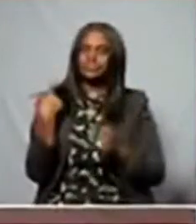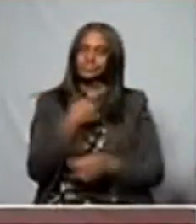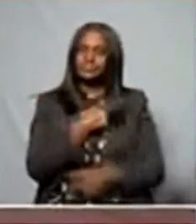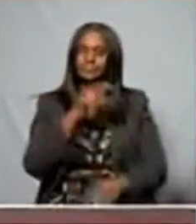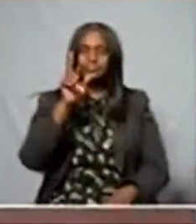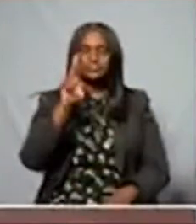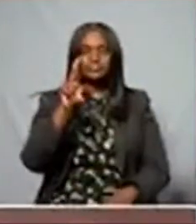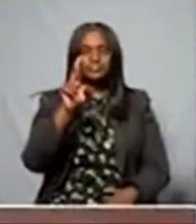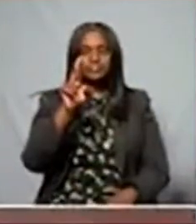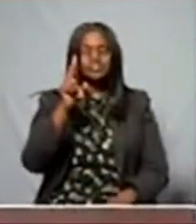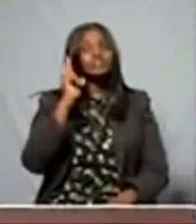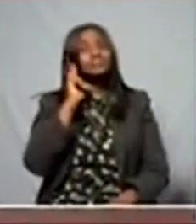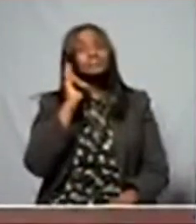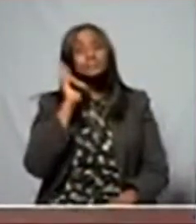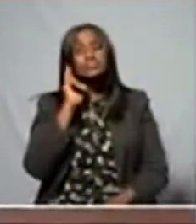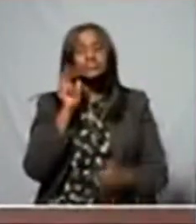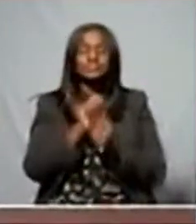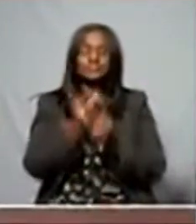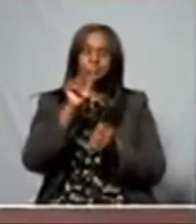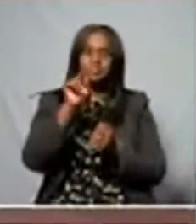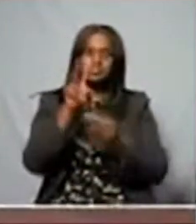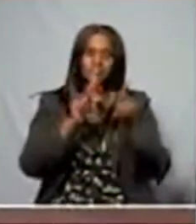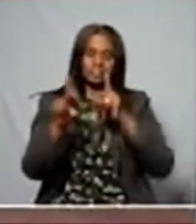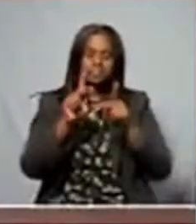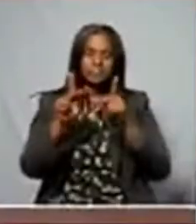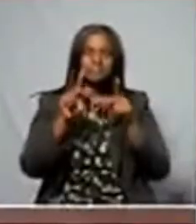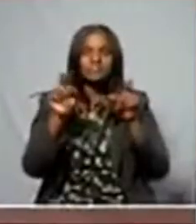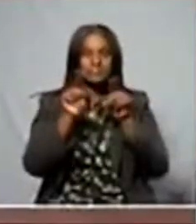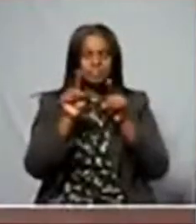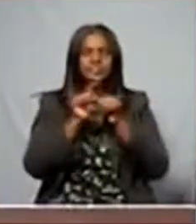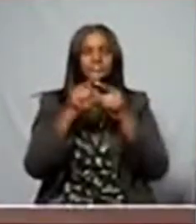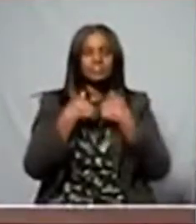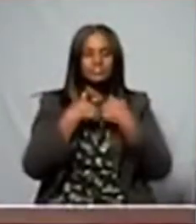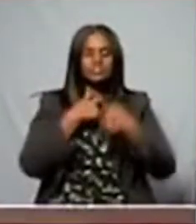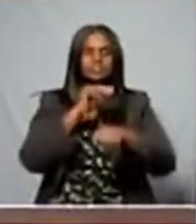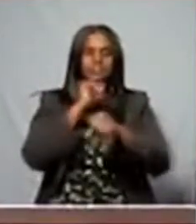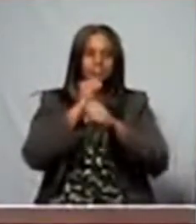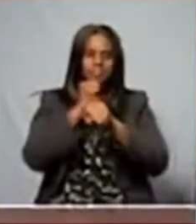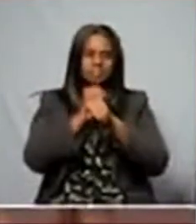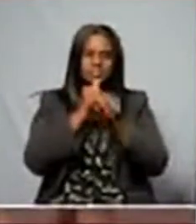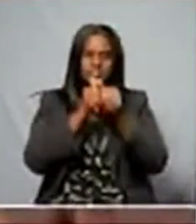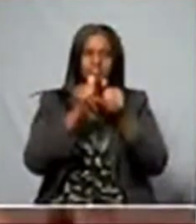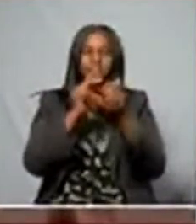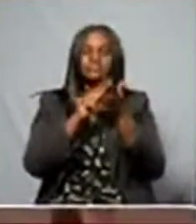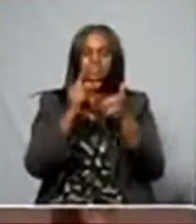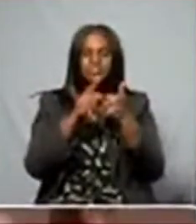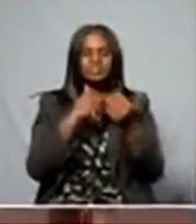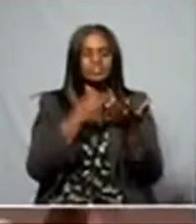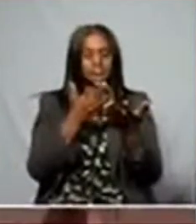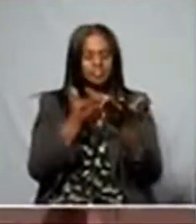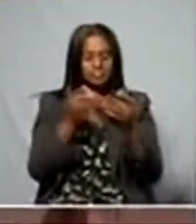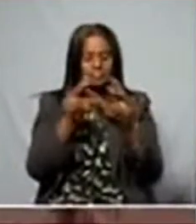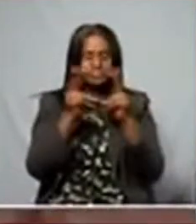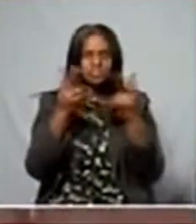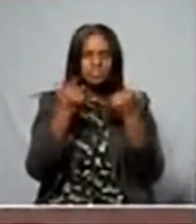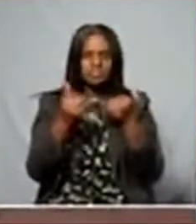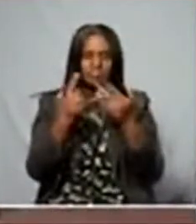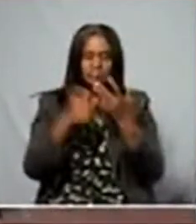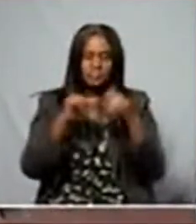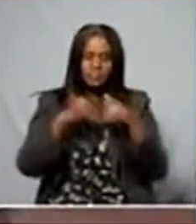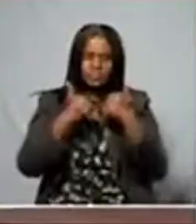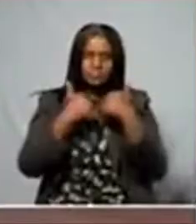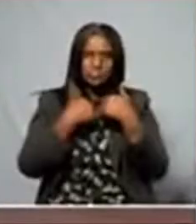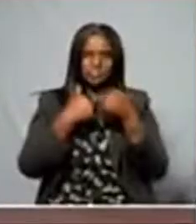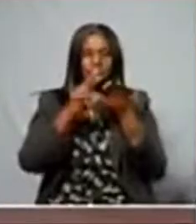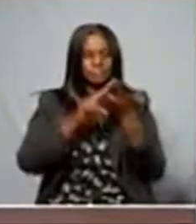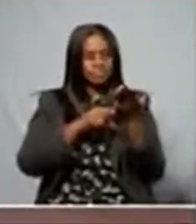Radio and TV. So the people who give us this mandate are following the proceedings. So we have your